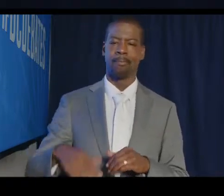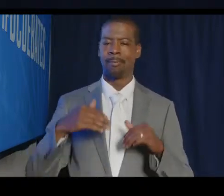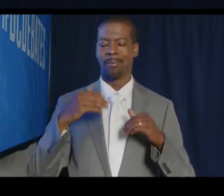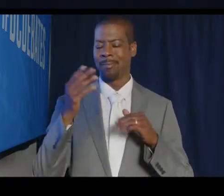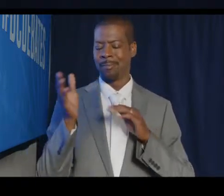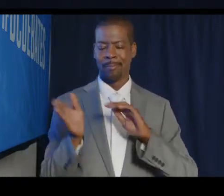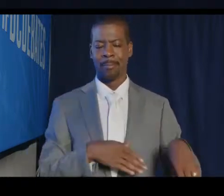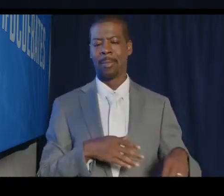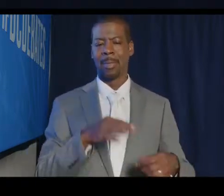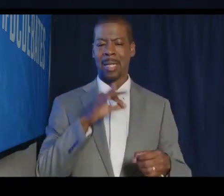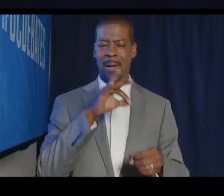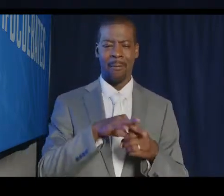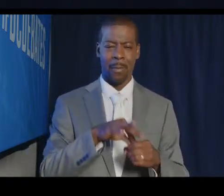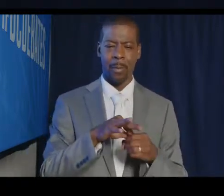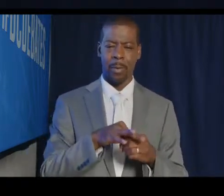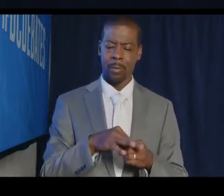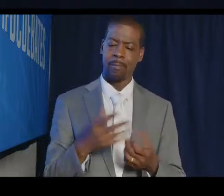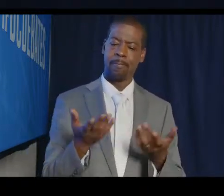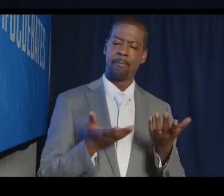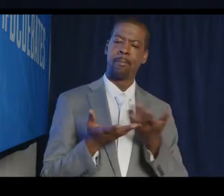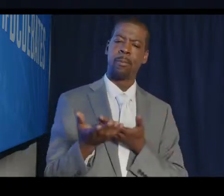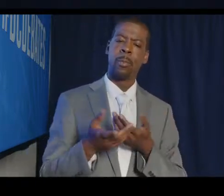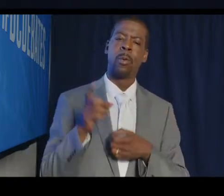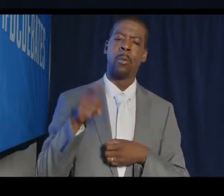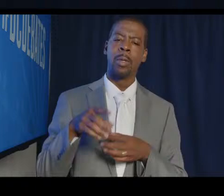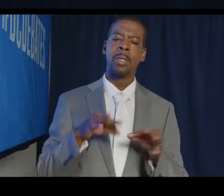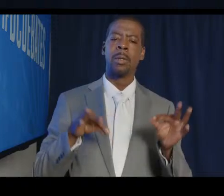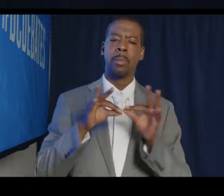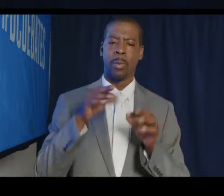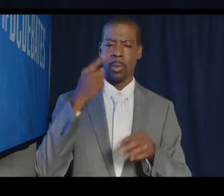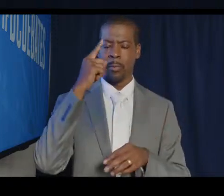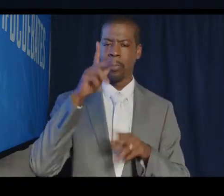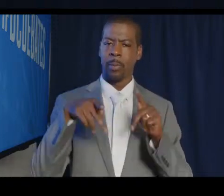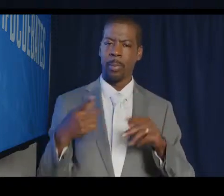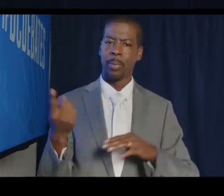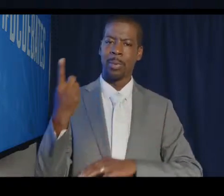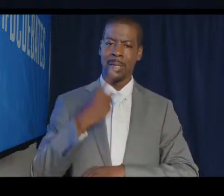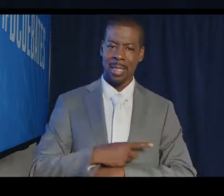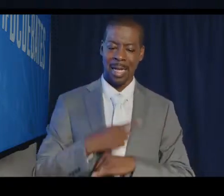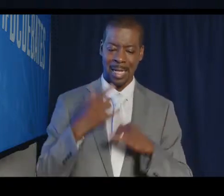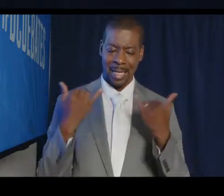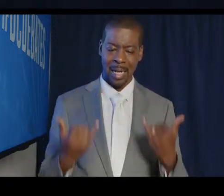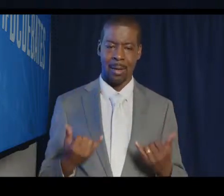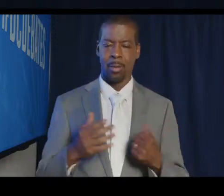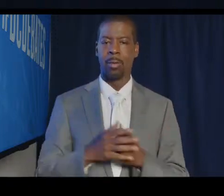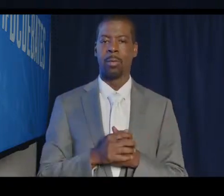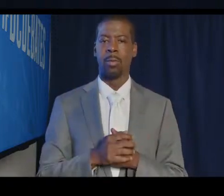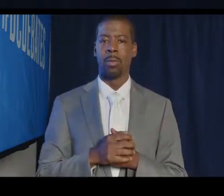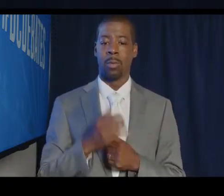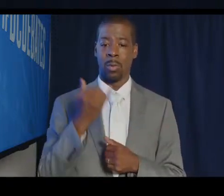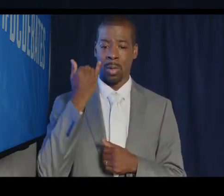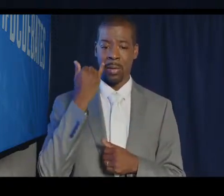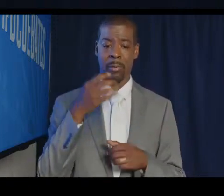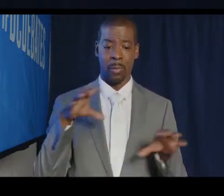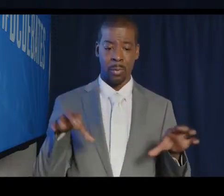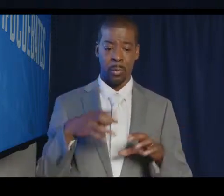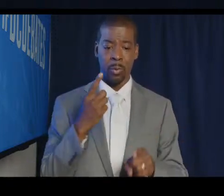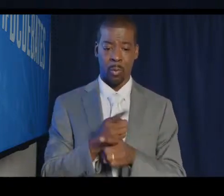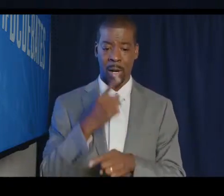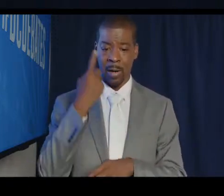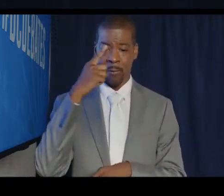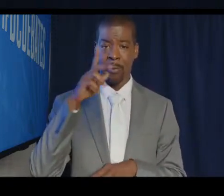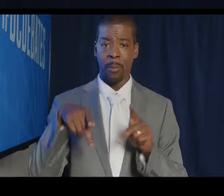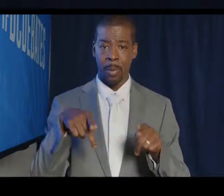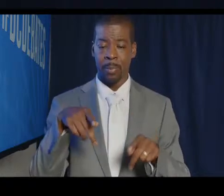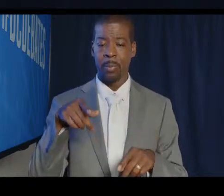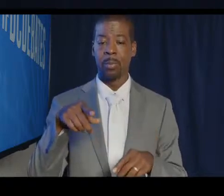but worrying about what do we need to do for people today. I'm a firm believer that if you do what's right for the people today, when it comes time for re-election, they'll remember